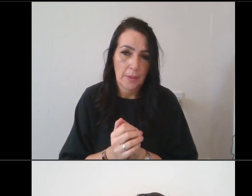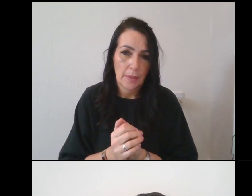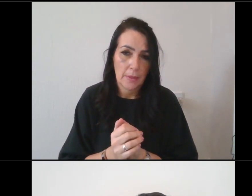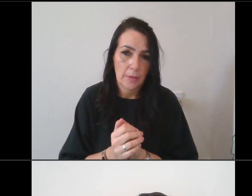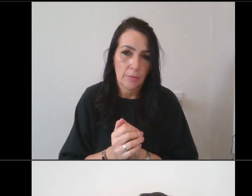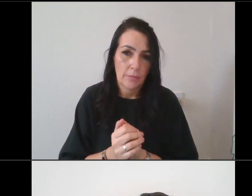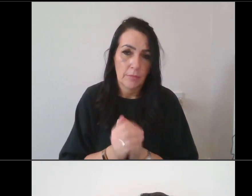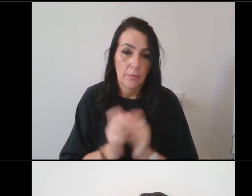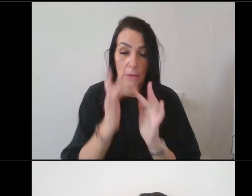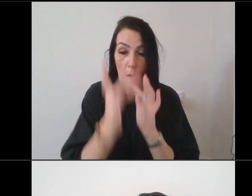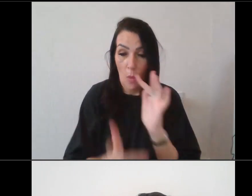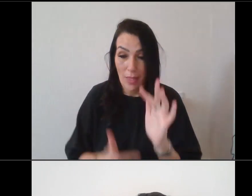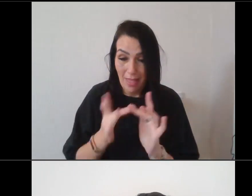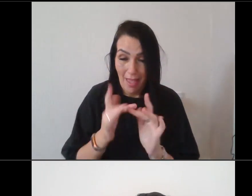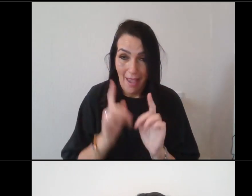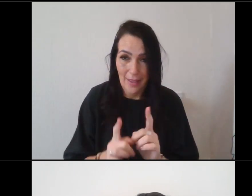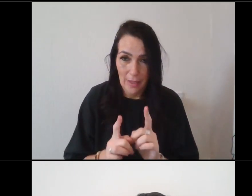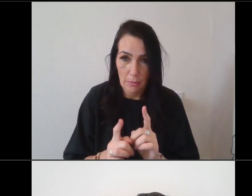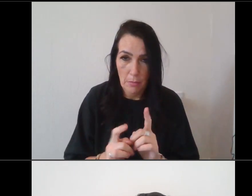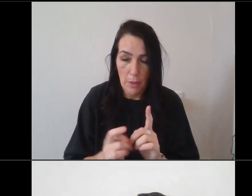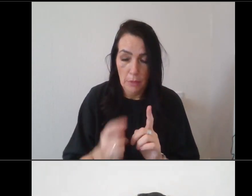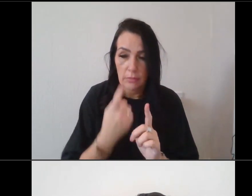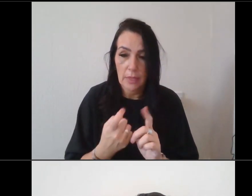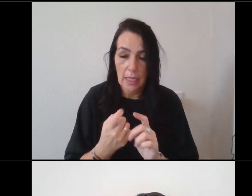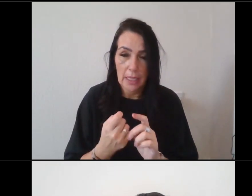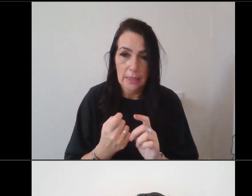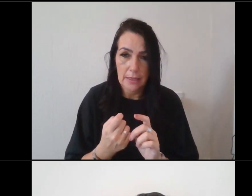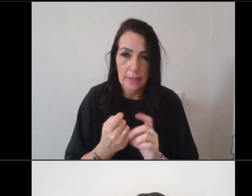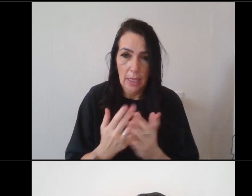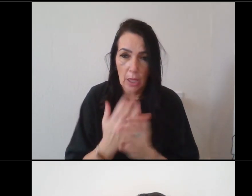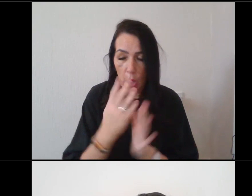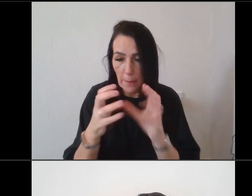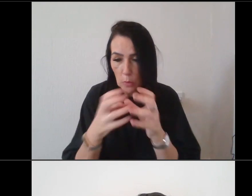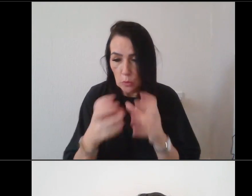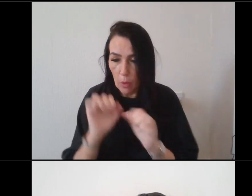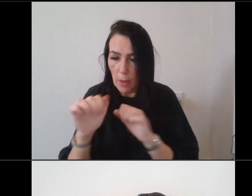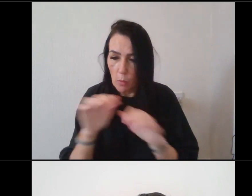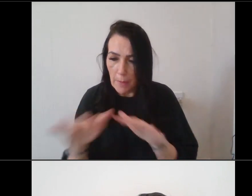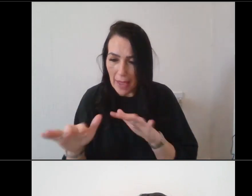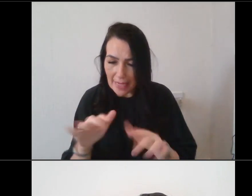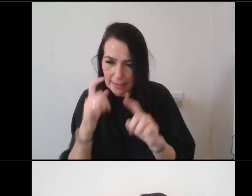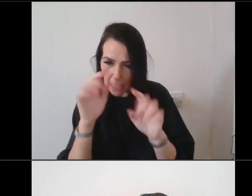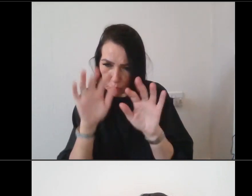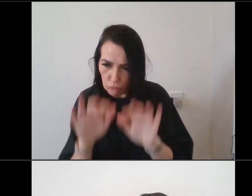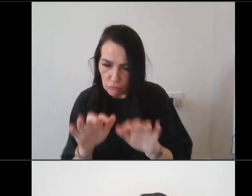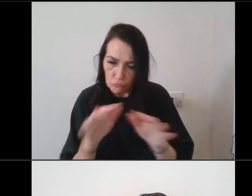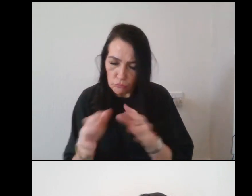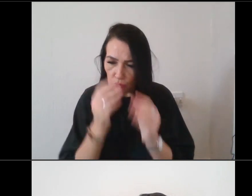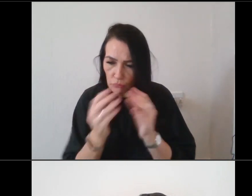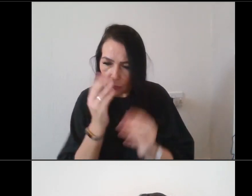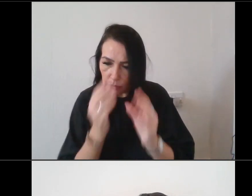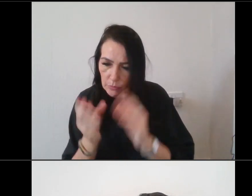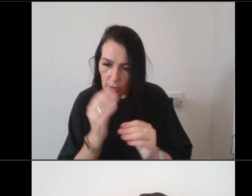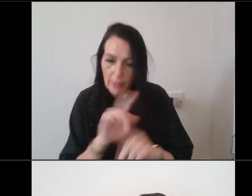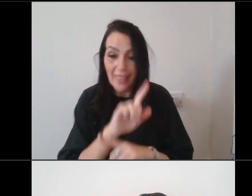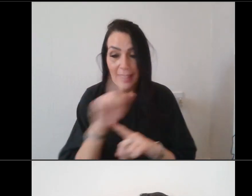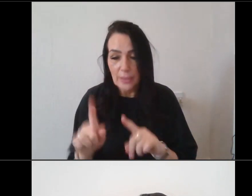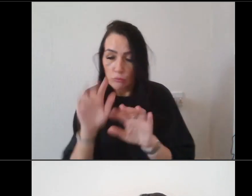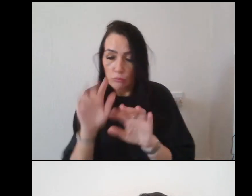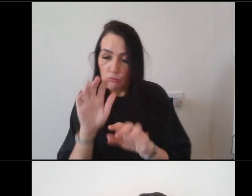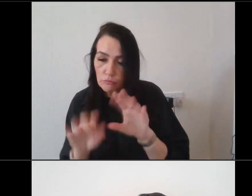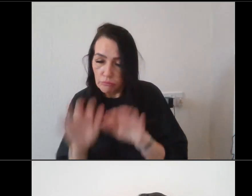all online again, but learners can take themselves through a module at their own pace. That can really suit a lot of learners. Often you can